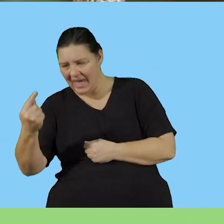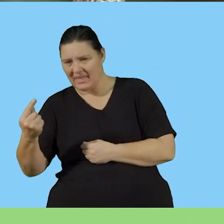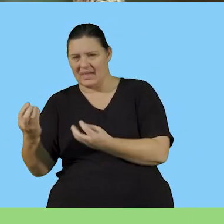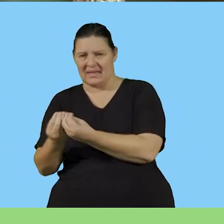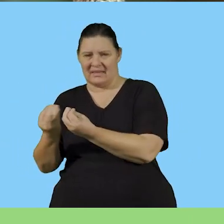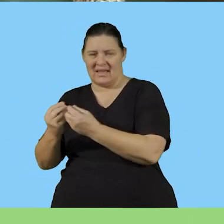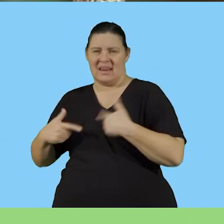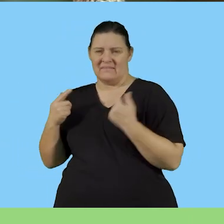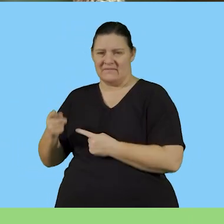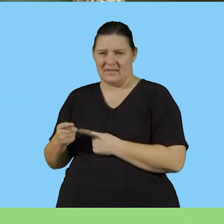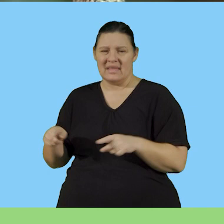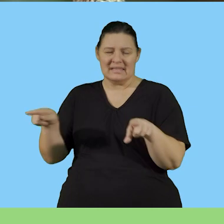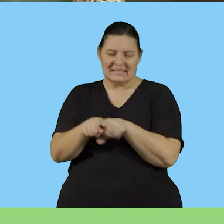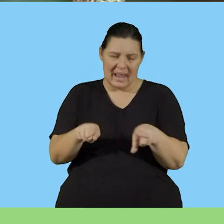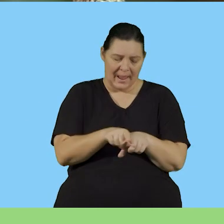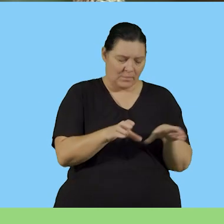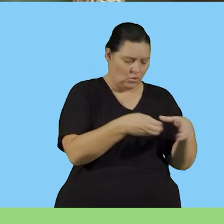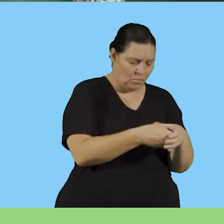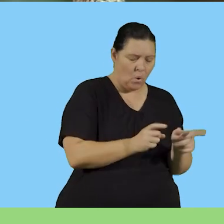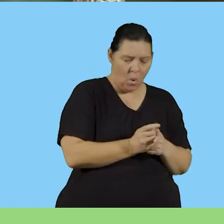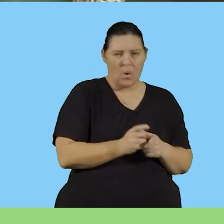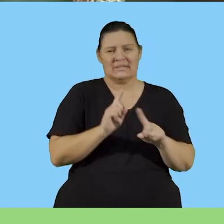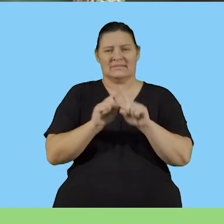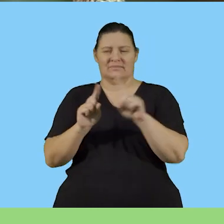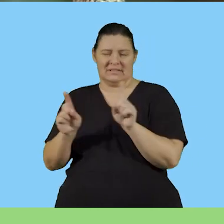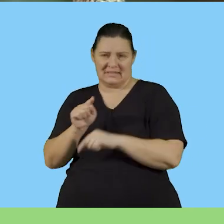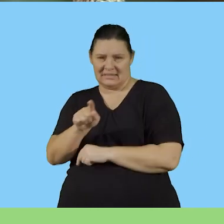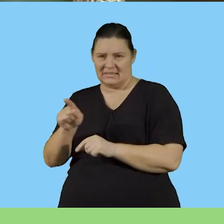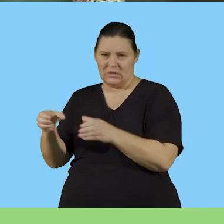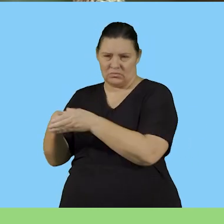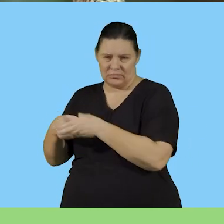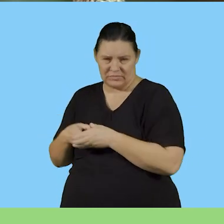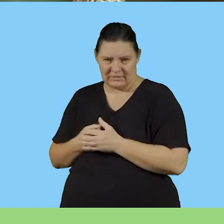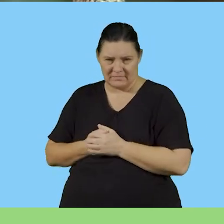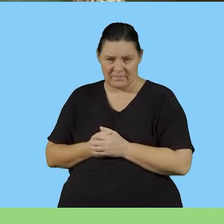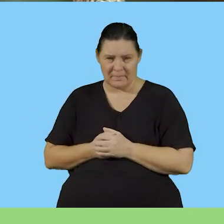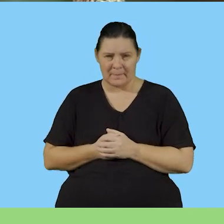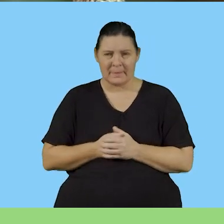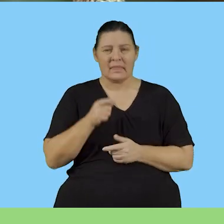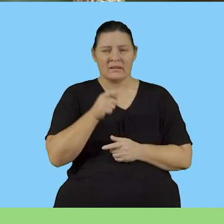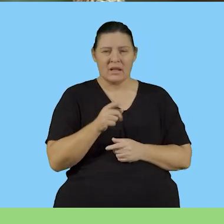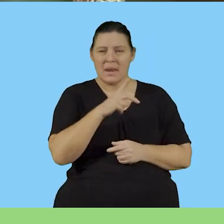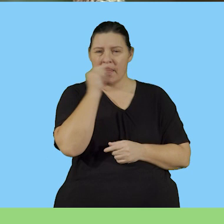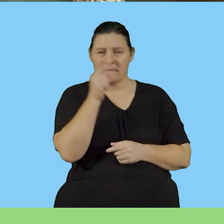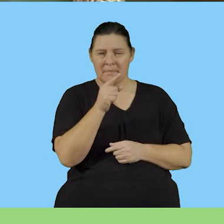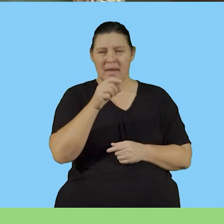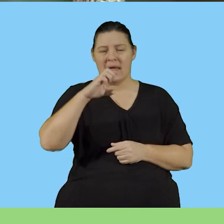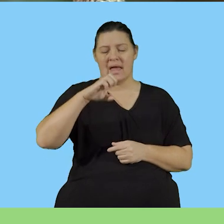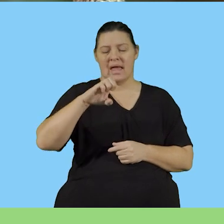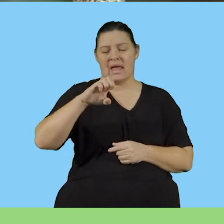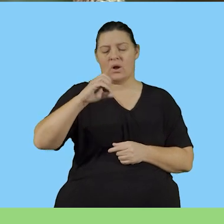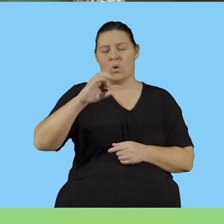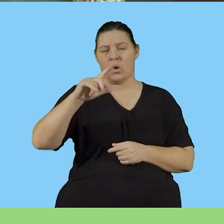other organisms in the same species or of the same species or different species. These are